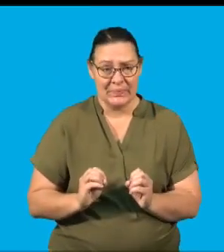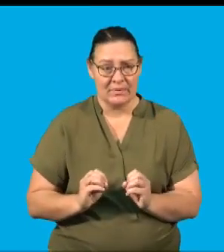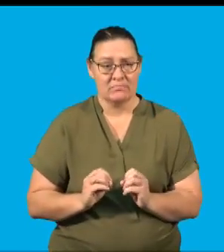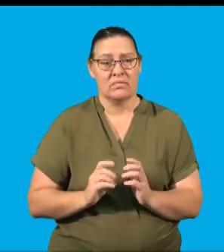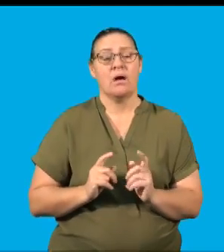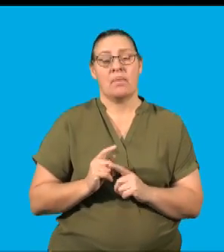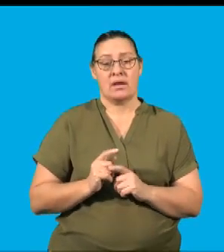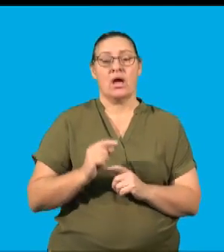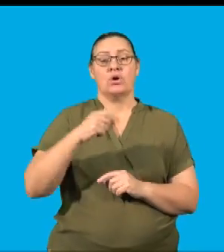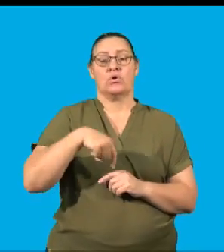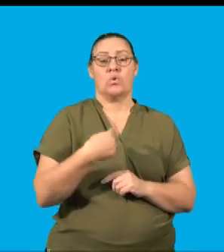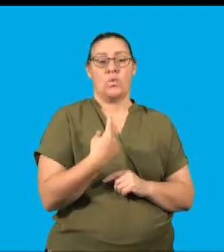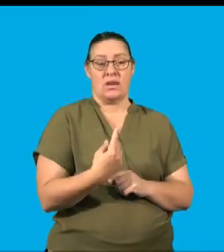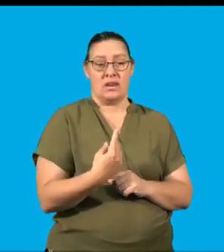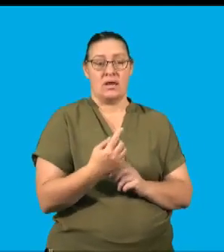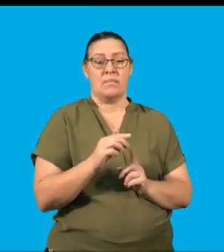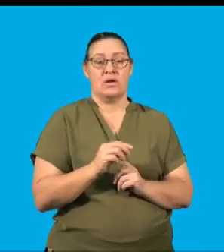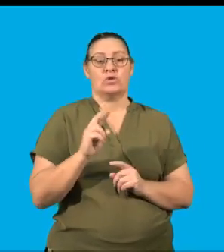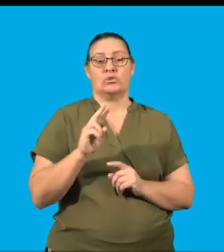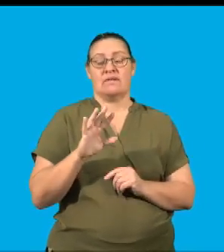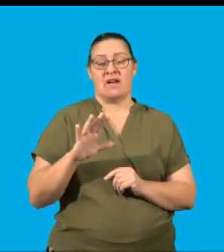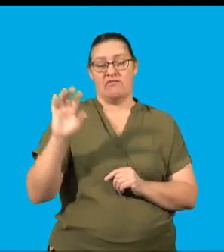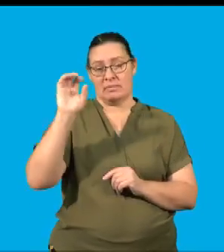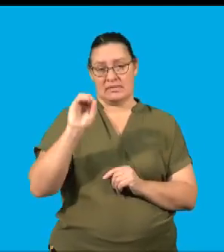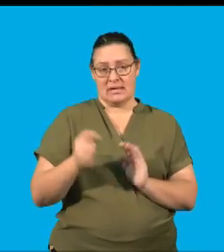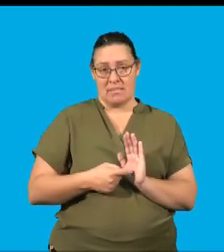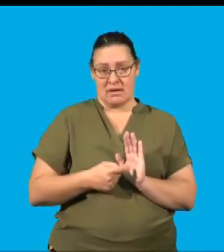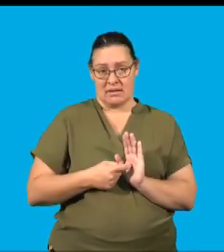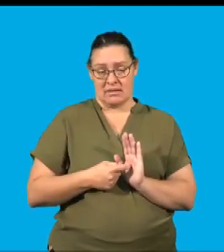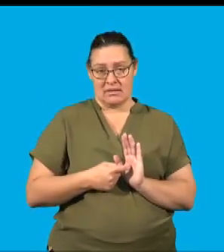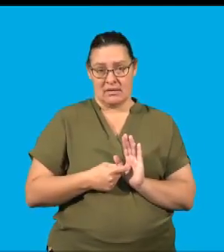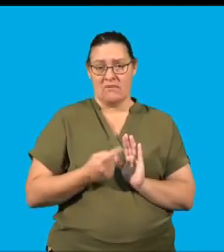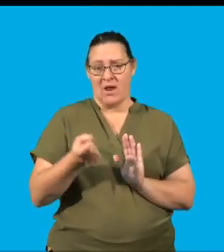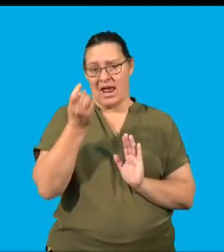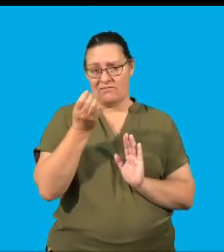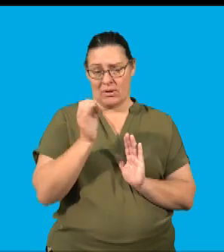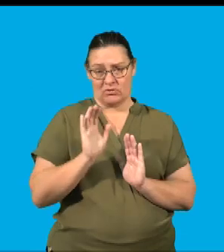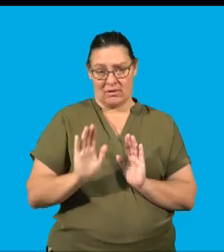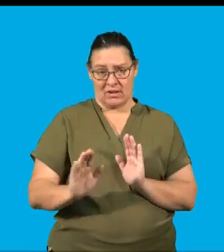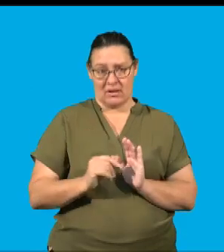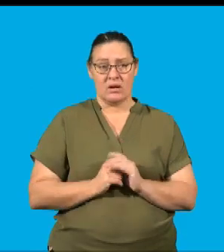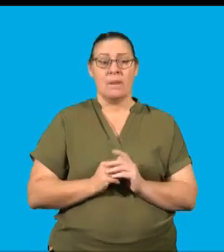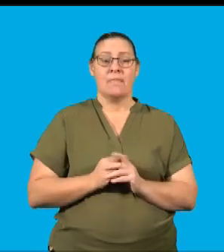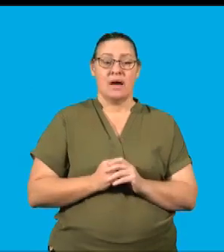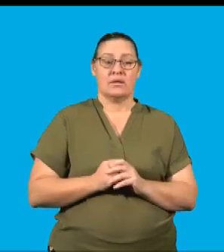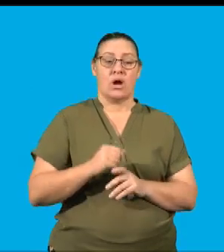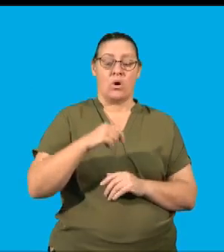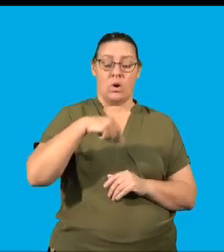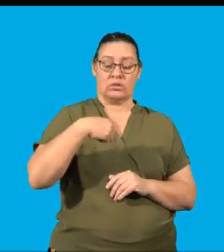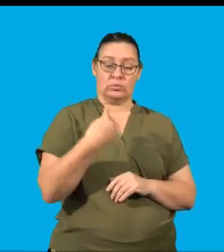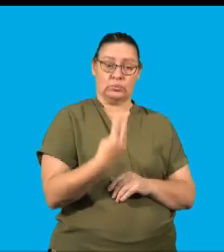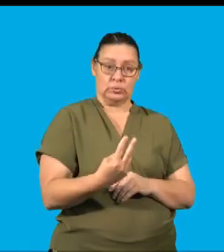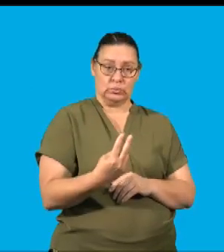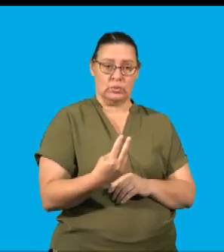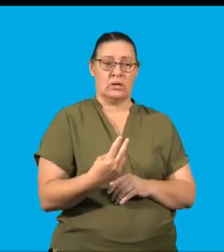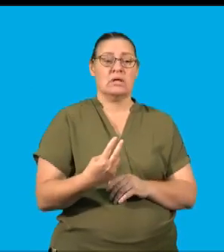the Q1, it is the 25% mark of your data set. Whereas the quartile 2 is